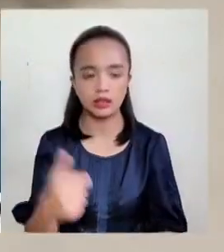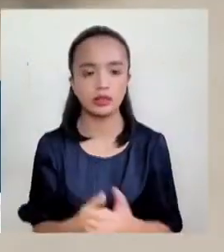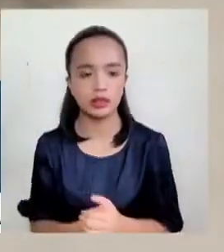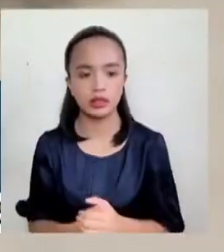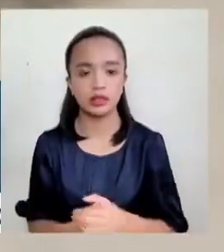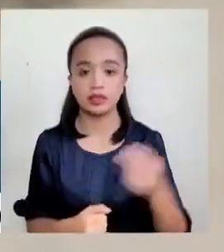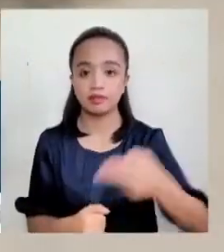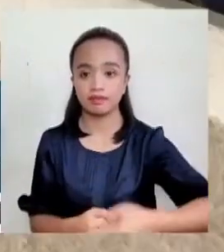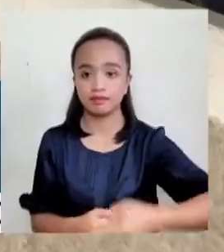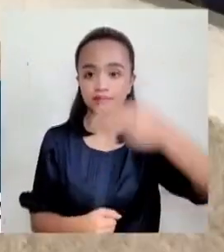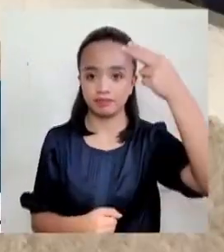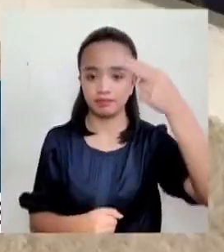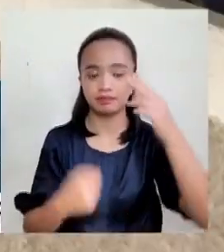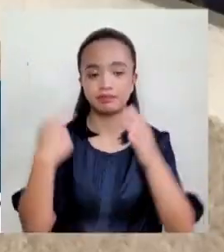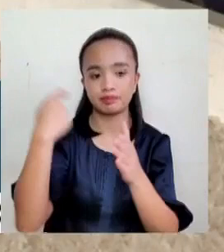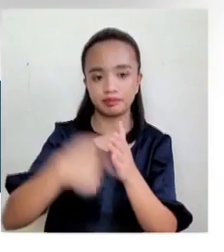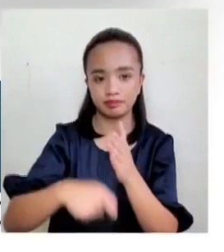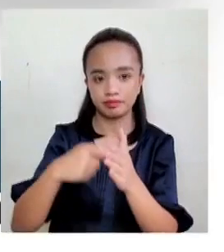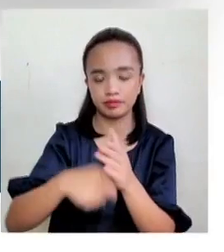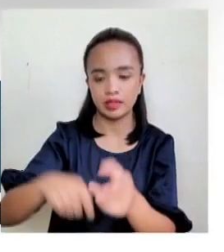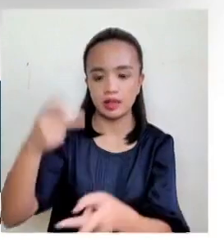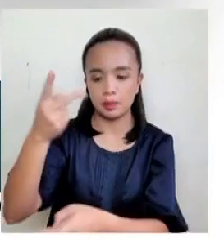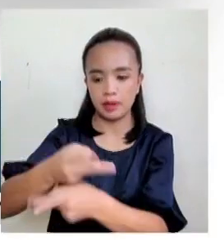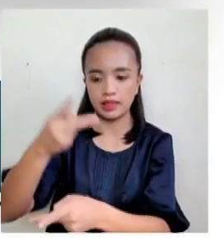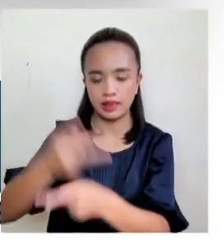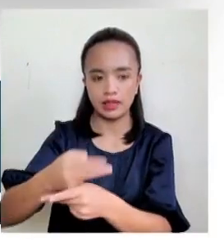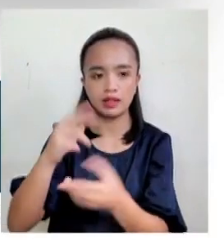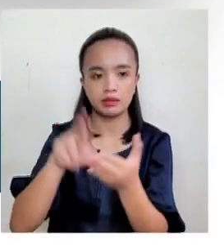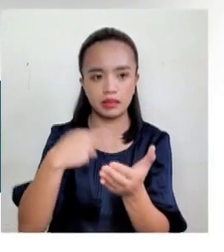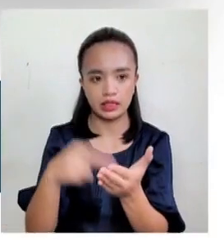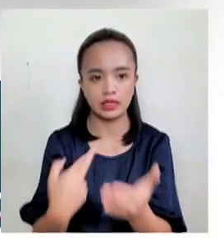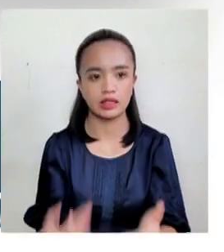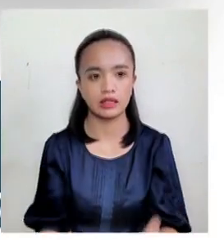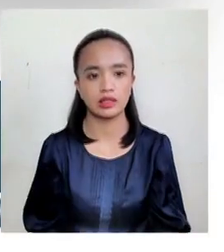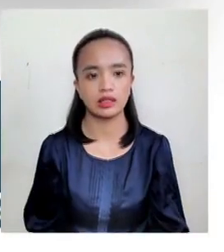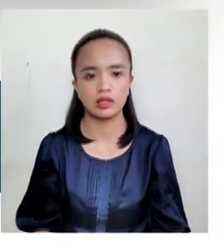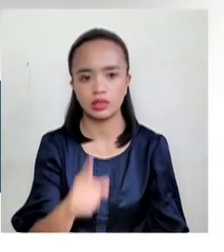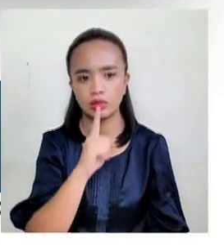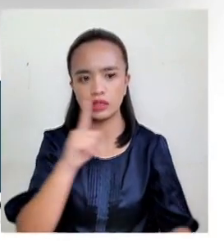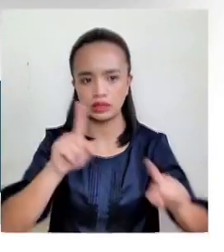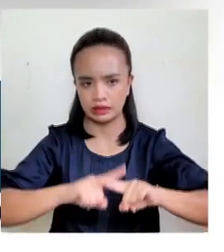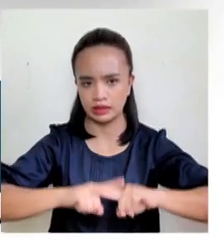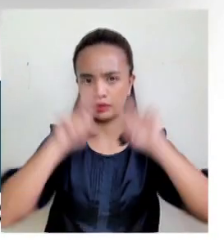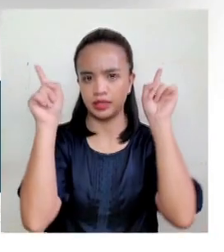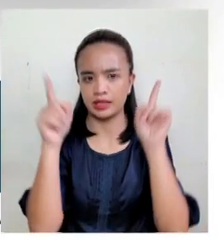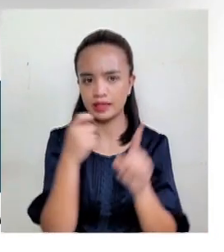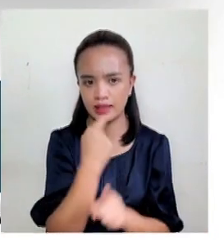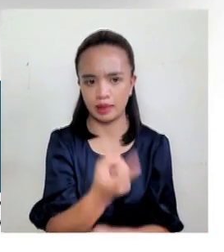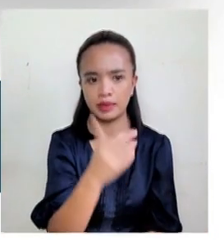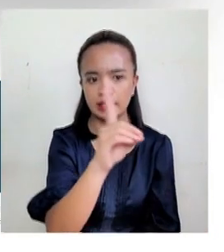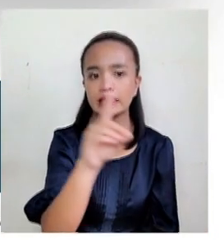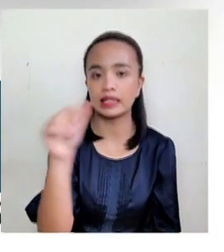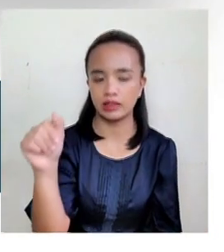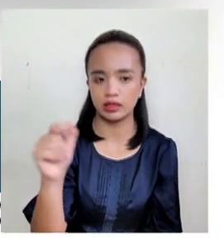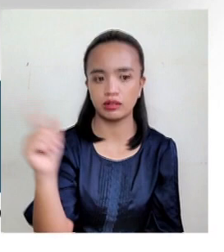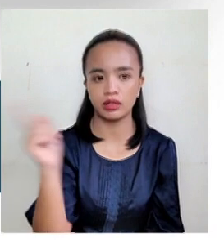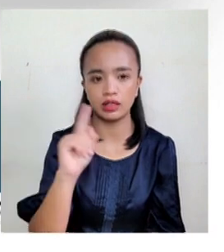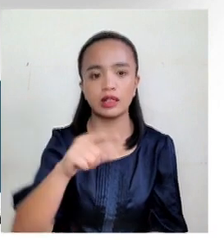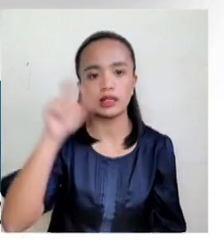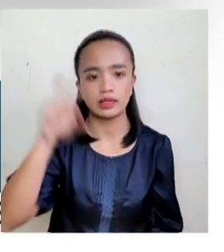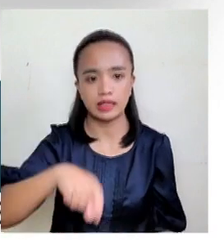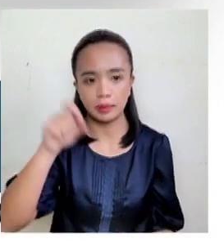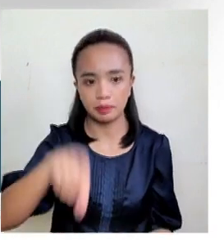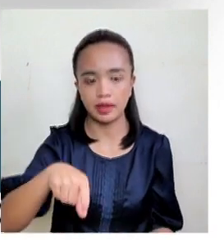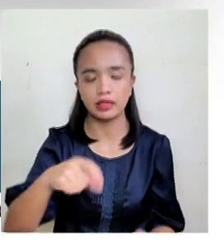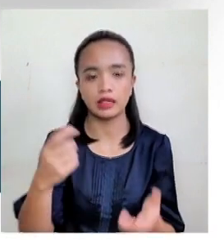alarmed Rice Watch Group Bantay Bigas. Ito ay napakalayo dun sa binanggit ng Department of Agriculture na dapat ay